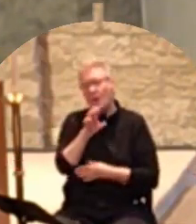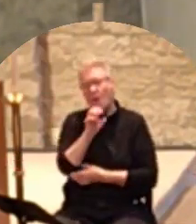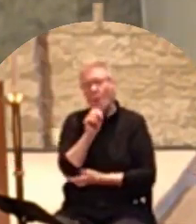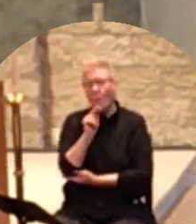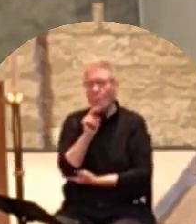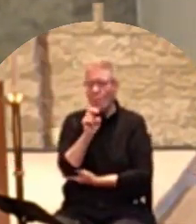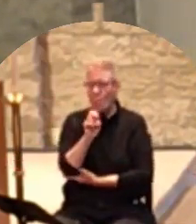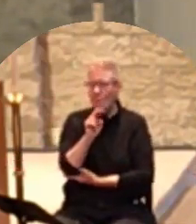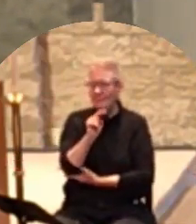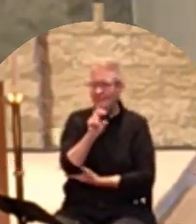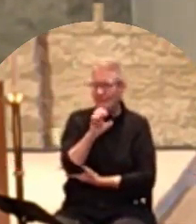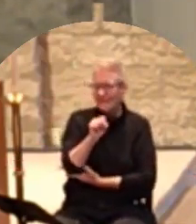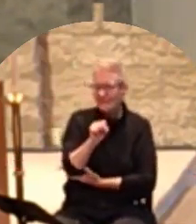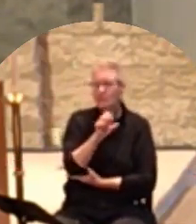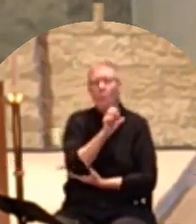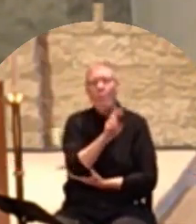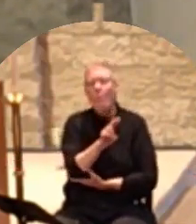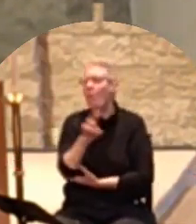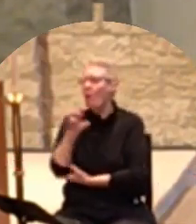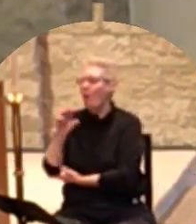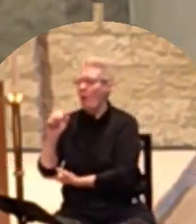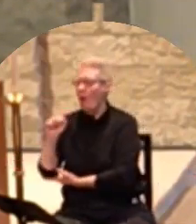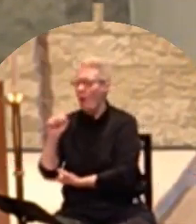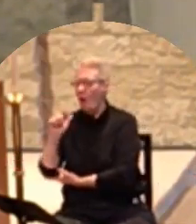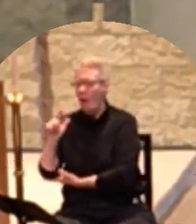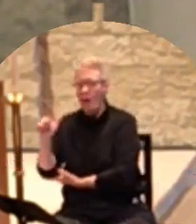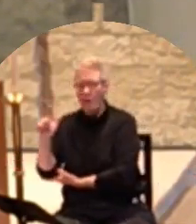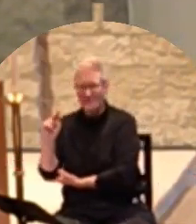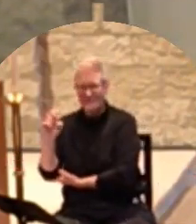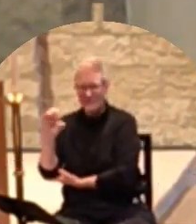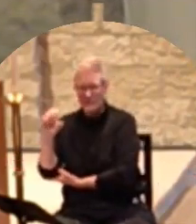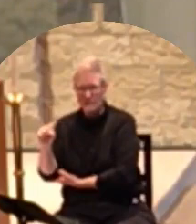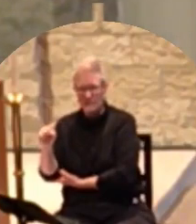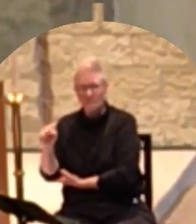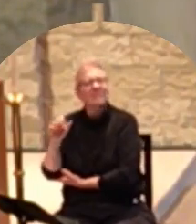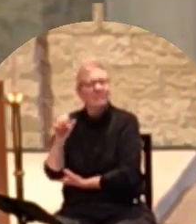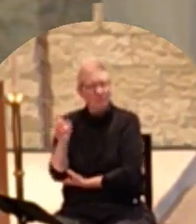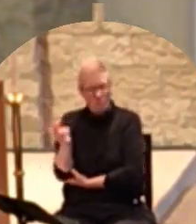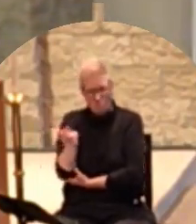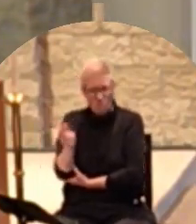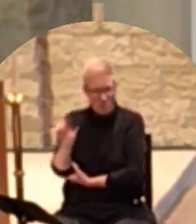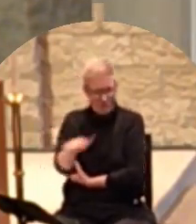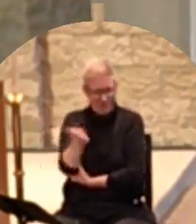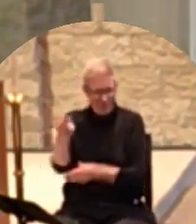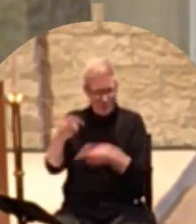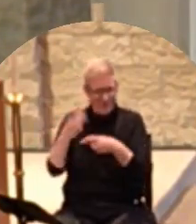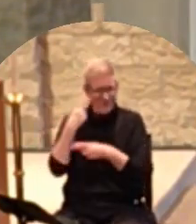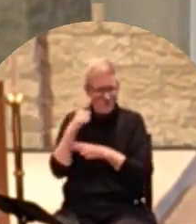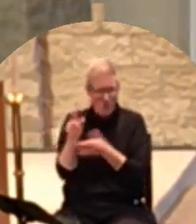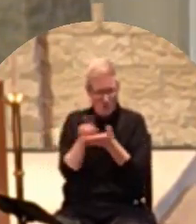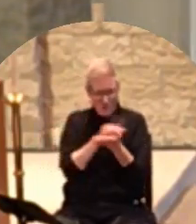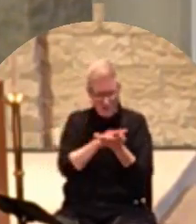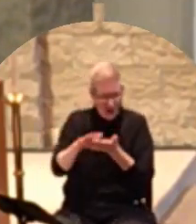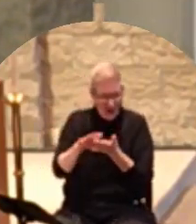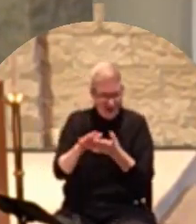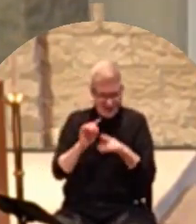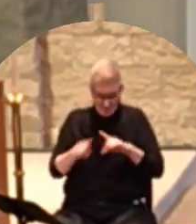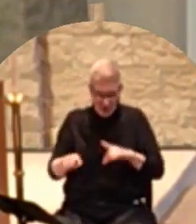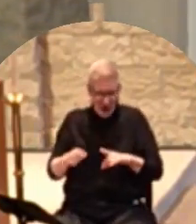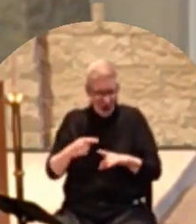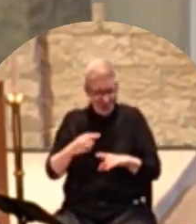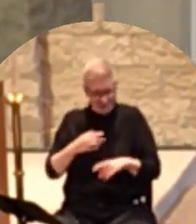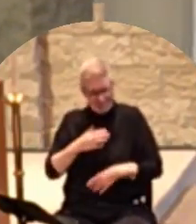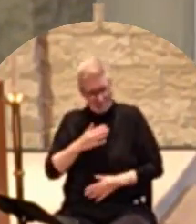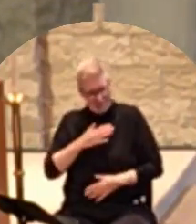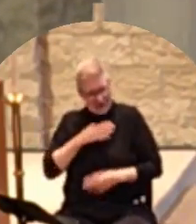the divine. Of course, one of my favorite names for the divine is that of love. In 1 John, we